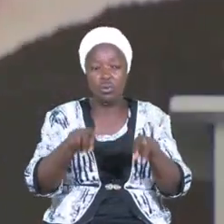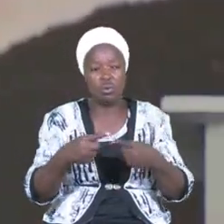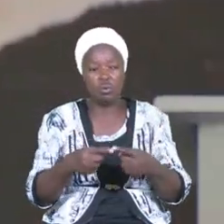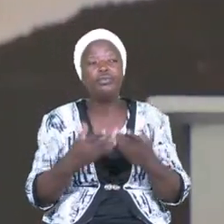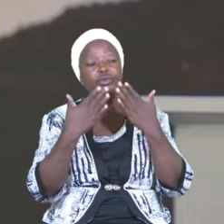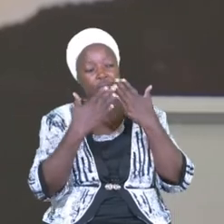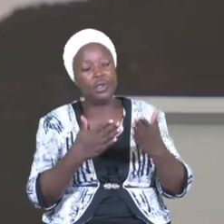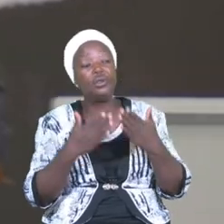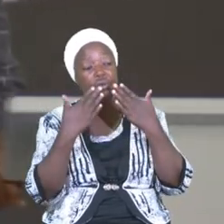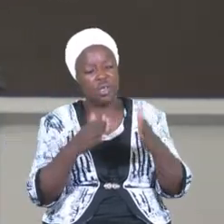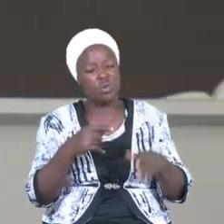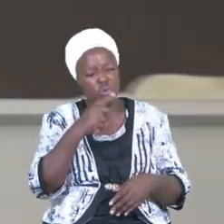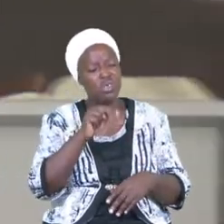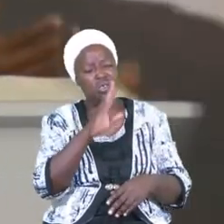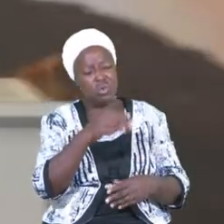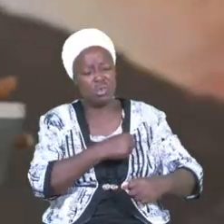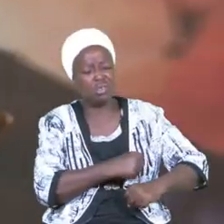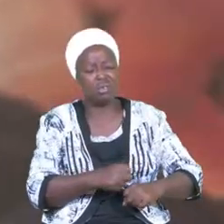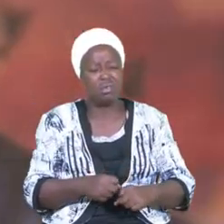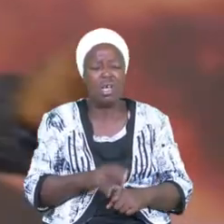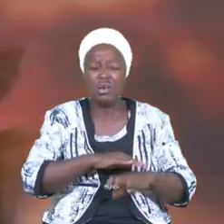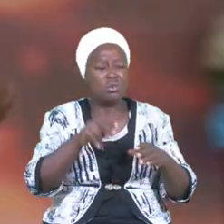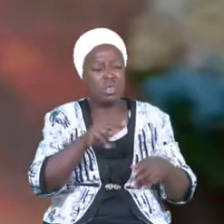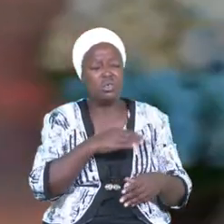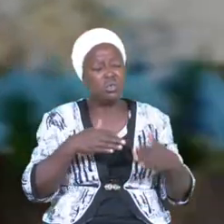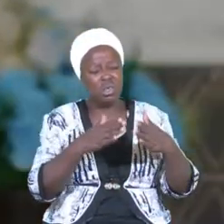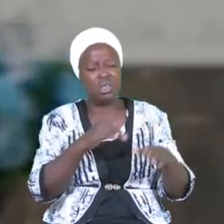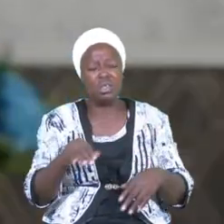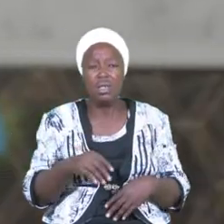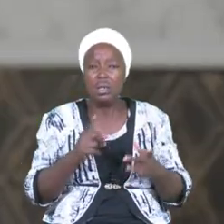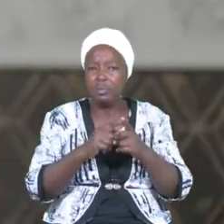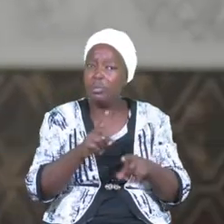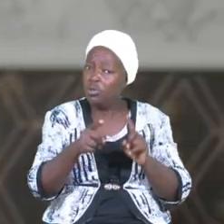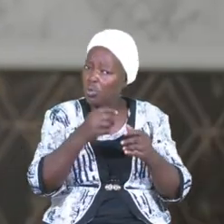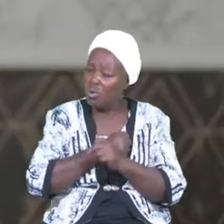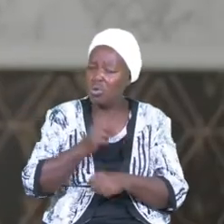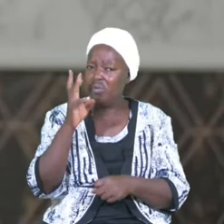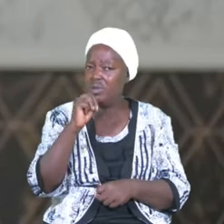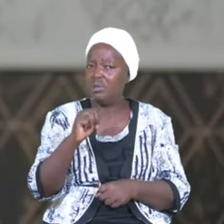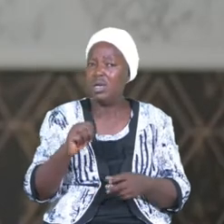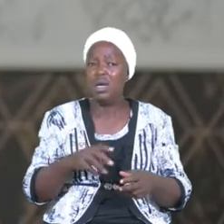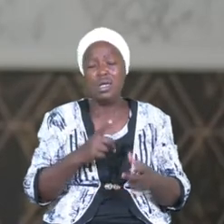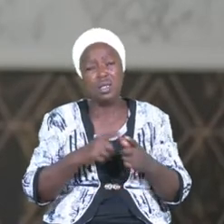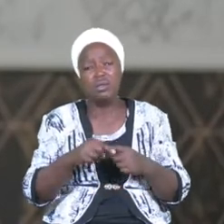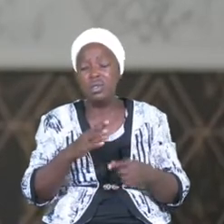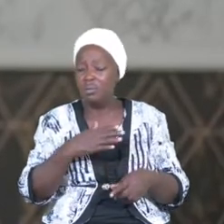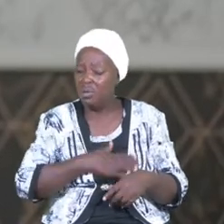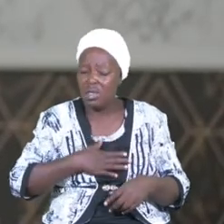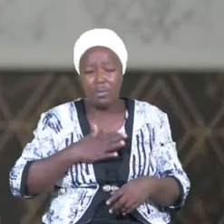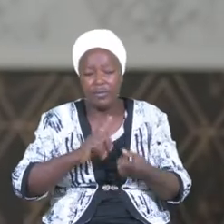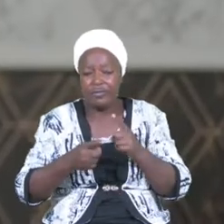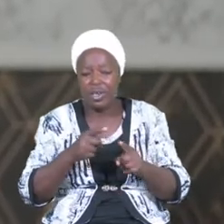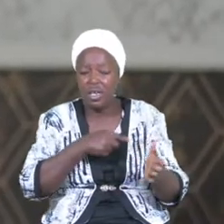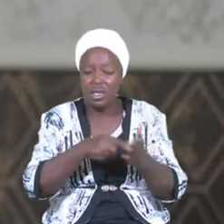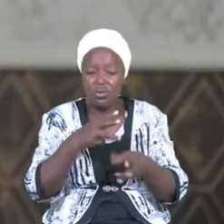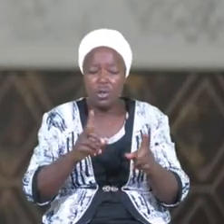your guidance? But you love him. And then another thing, my friend, this is the way to go. Can I guide you?